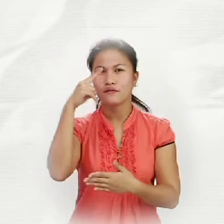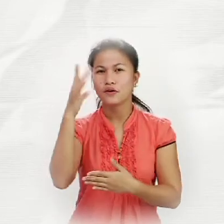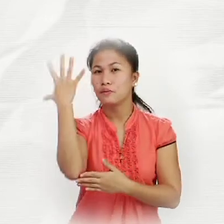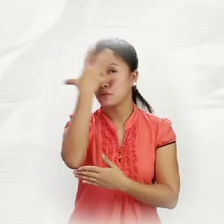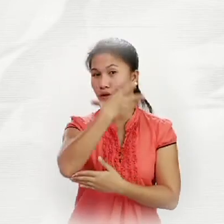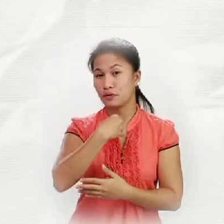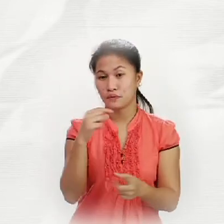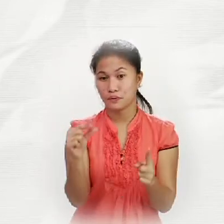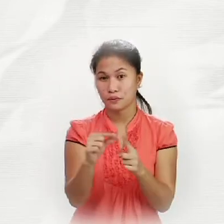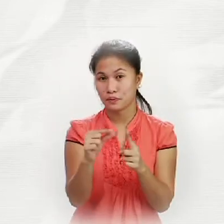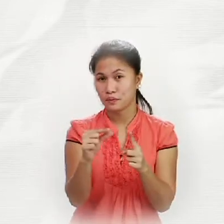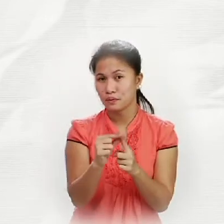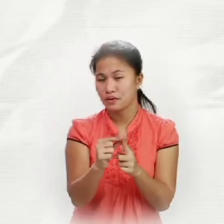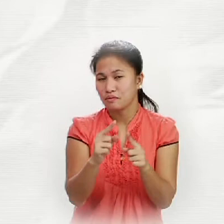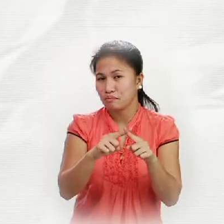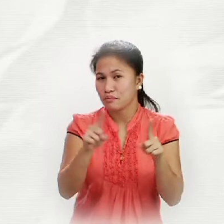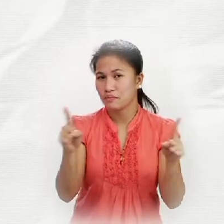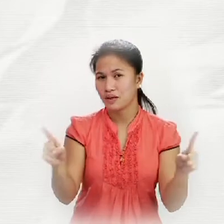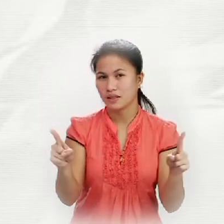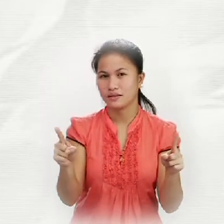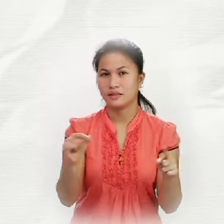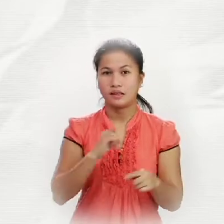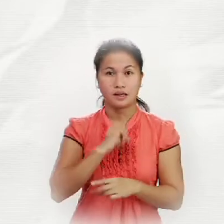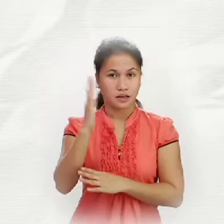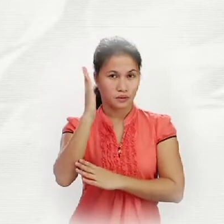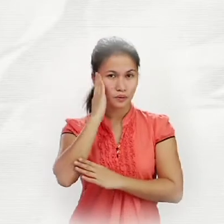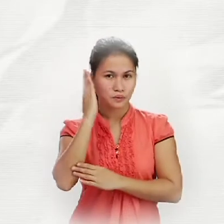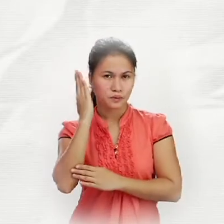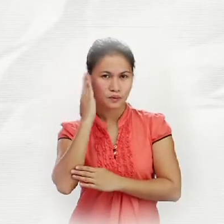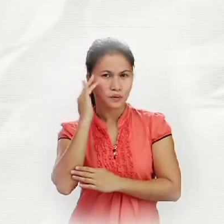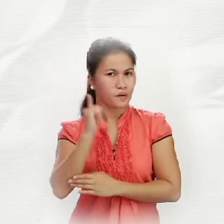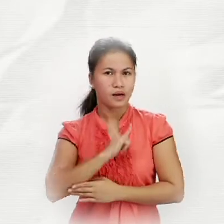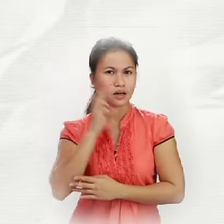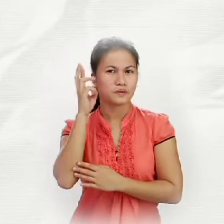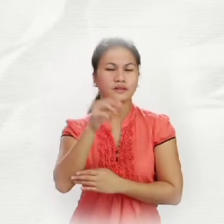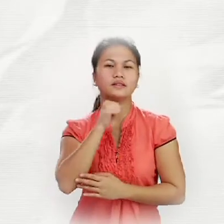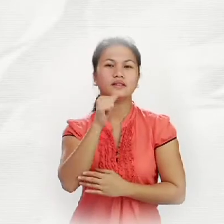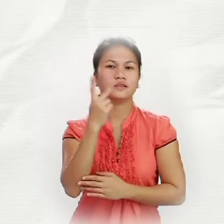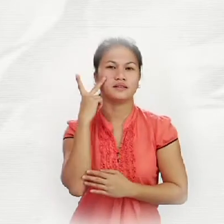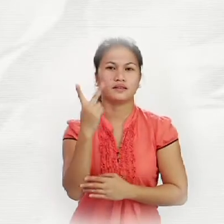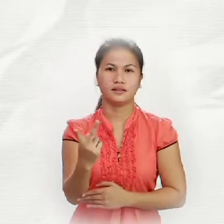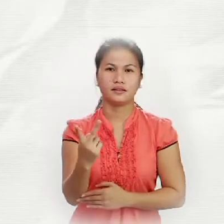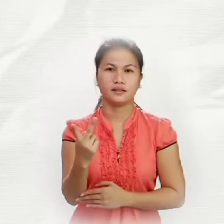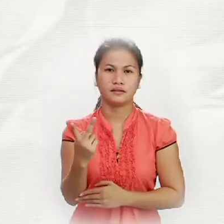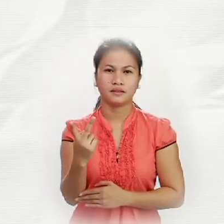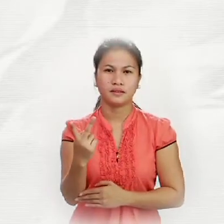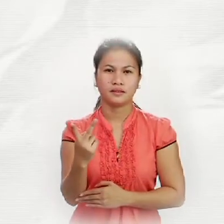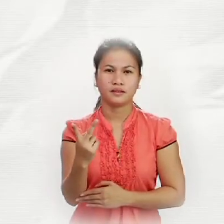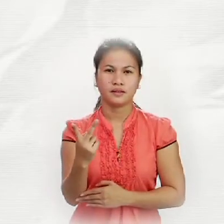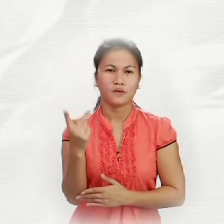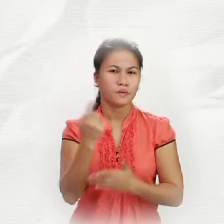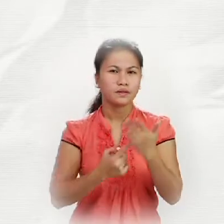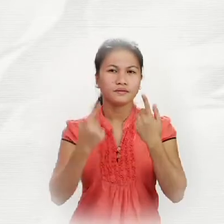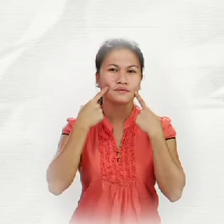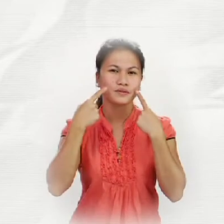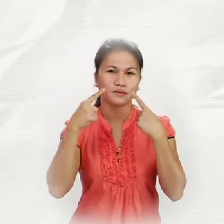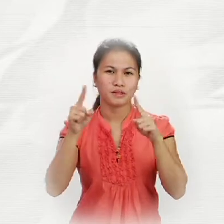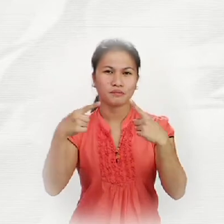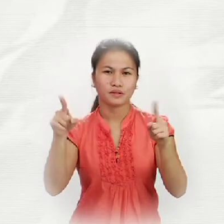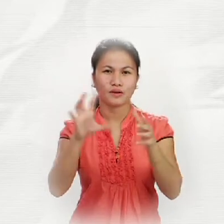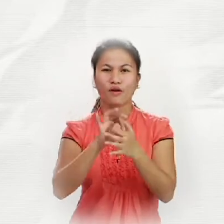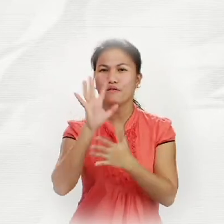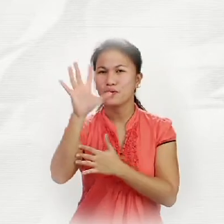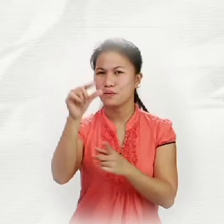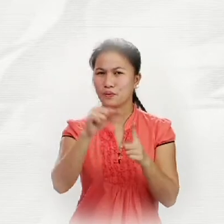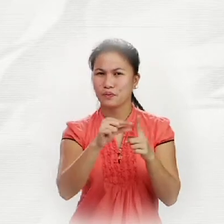words, but I know I will not see the fulfillment of your